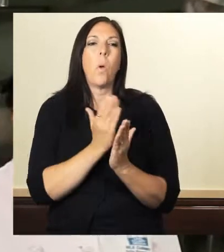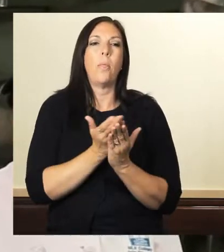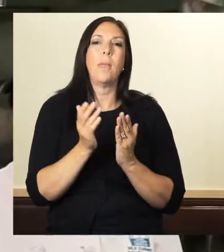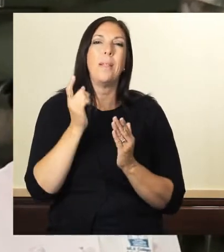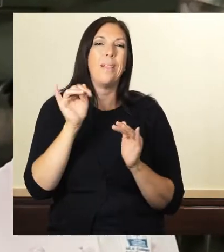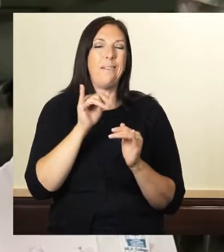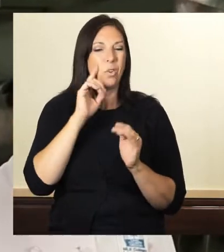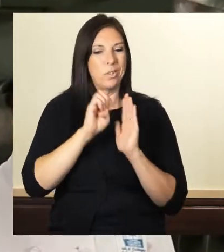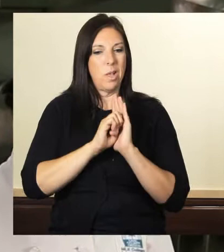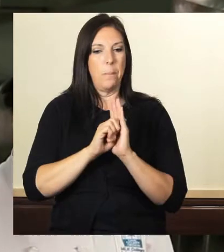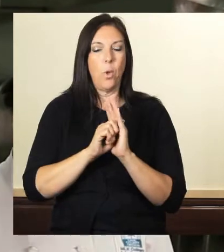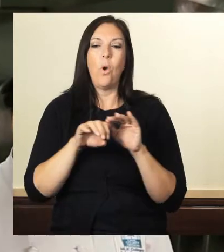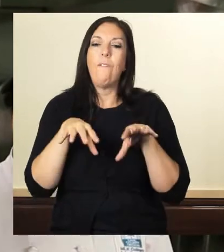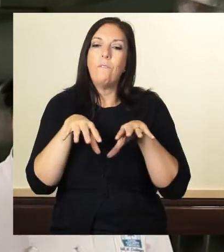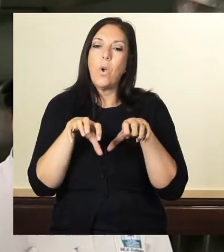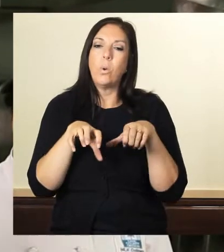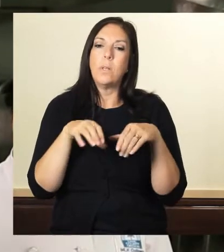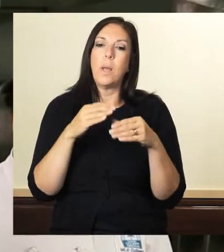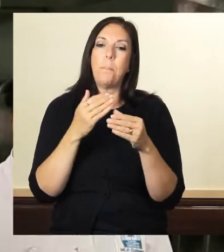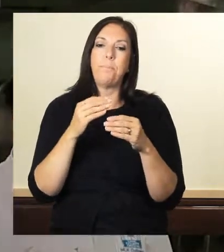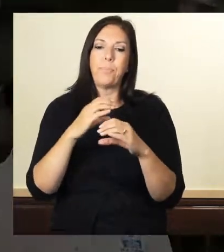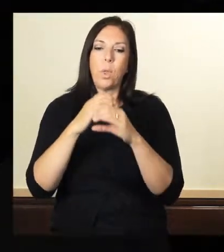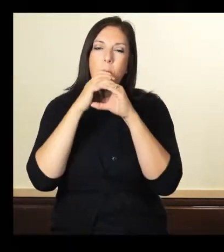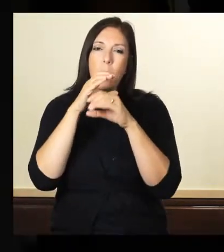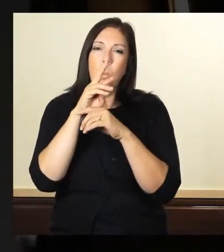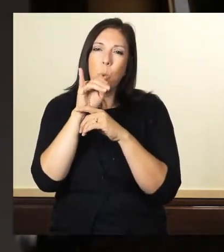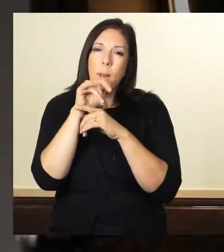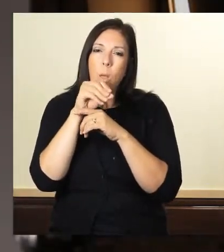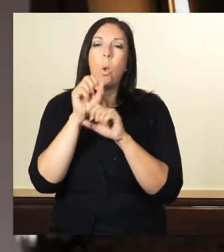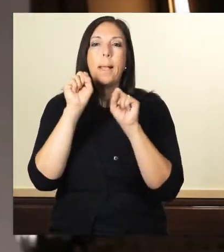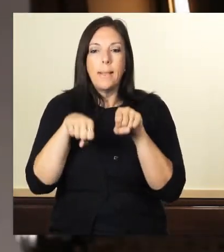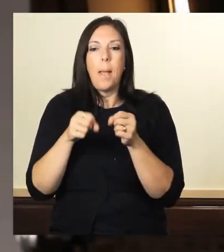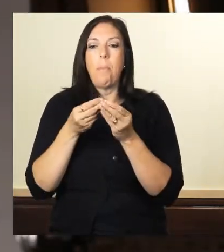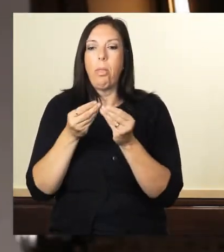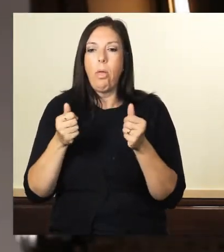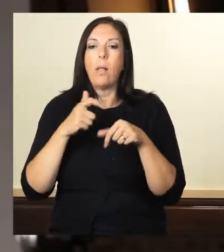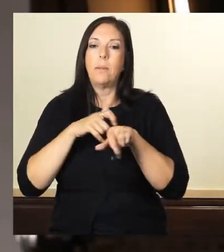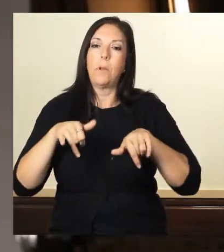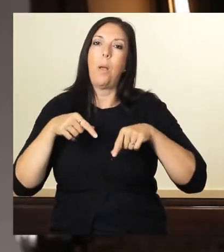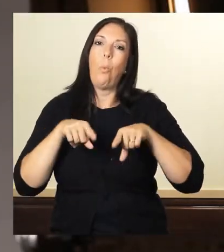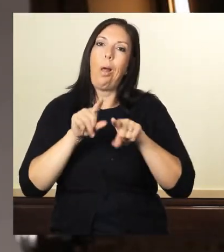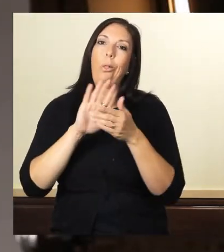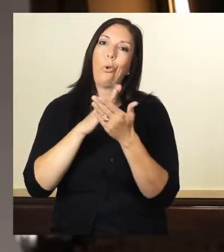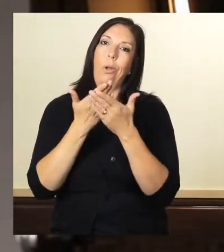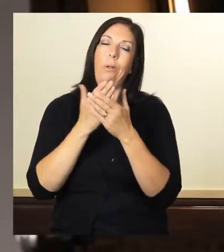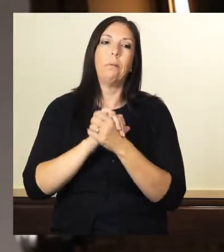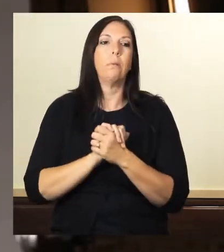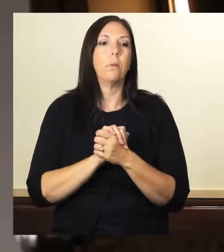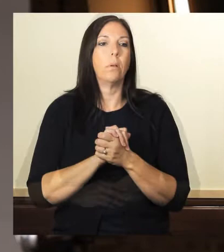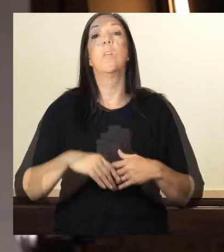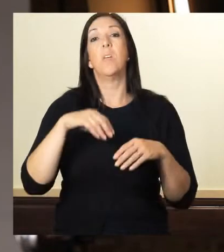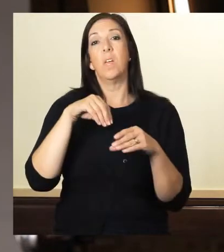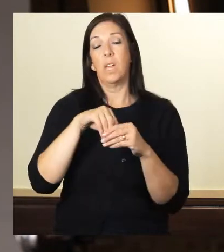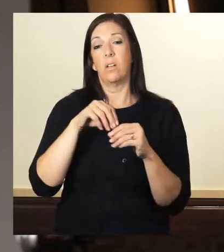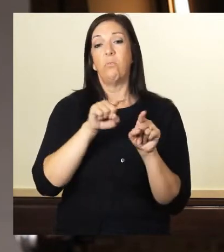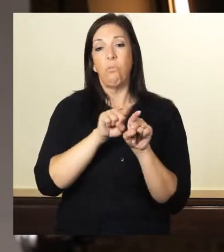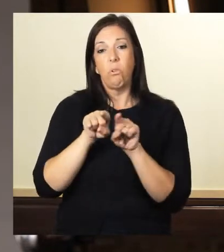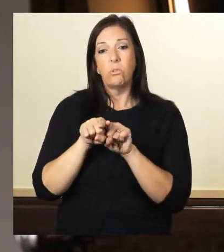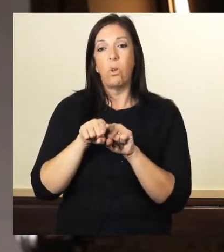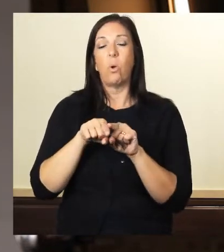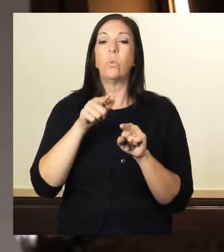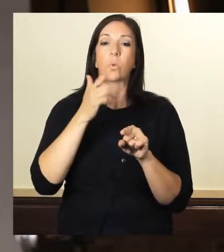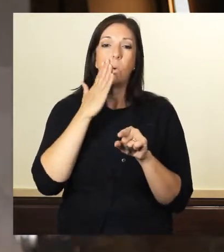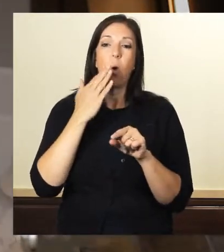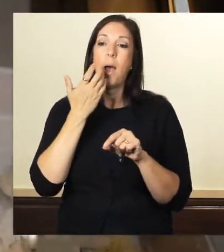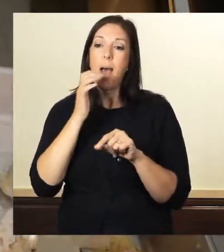burritos, may be thawed while they cook. In addition to hot and cold holding, proper cooking temperature, and